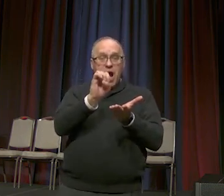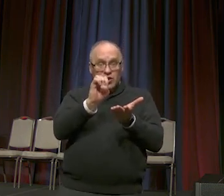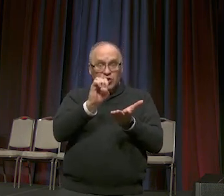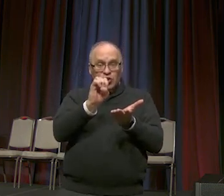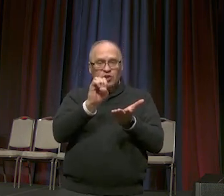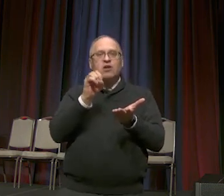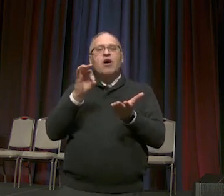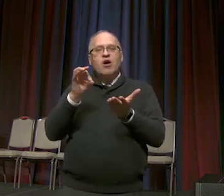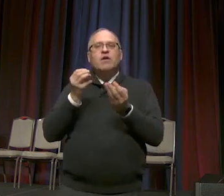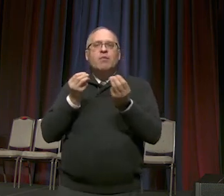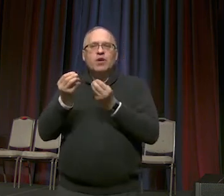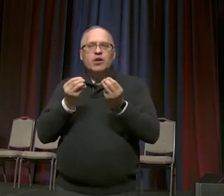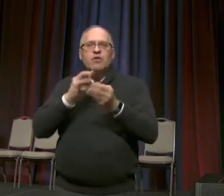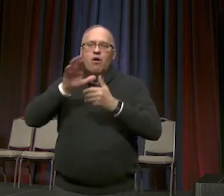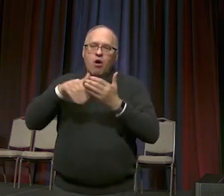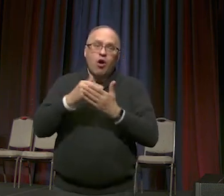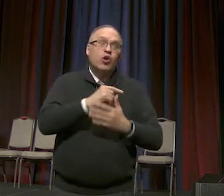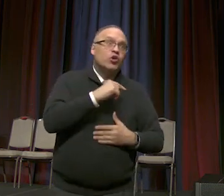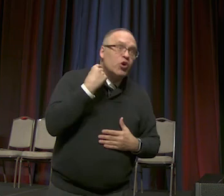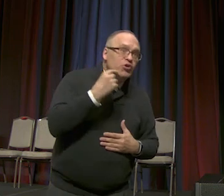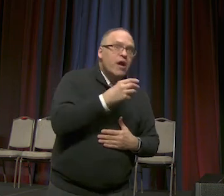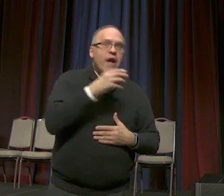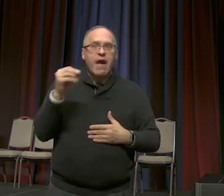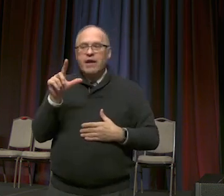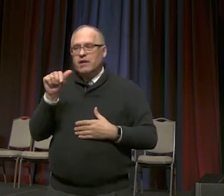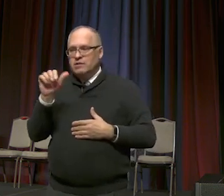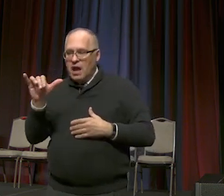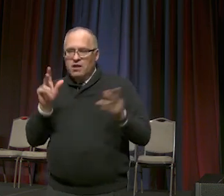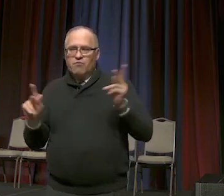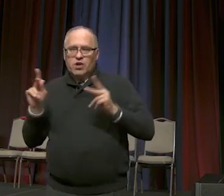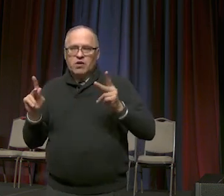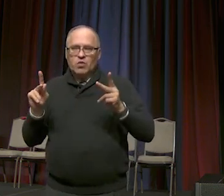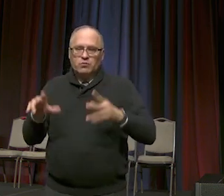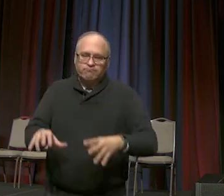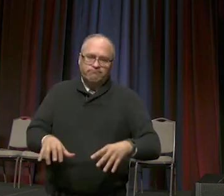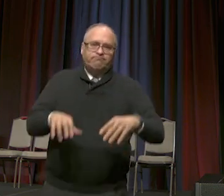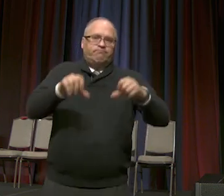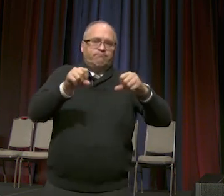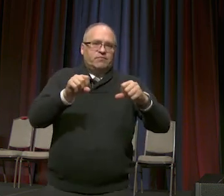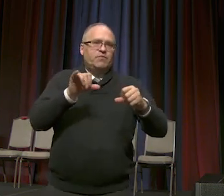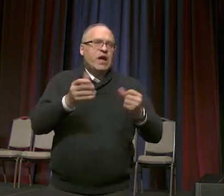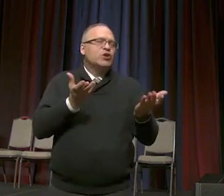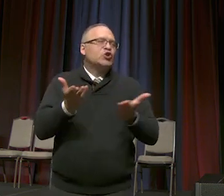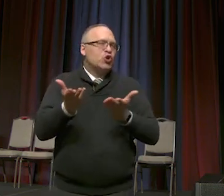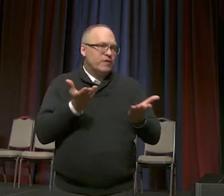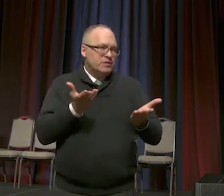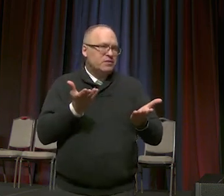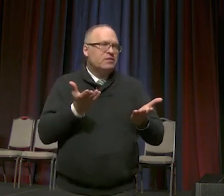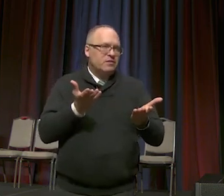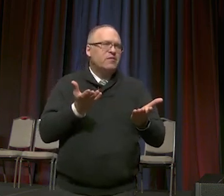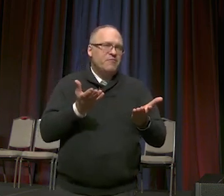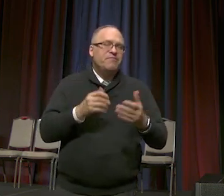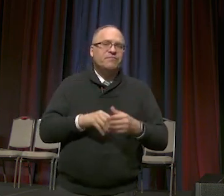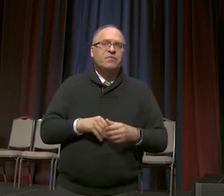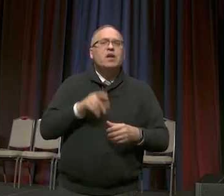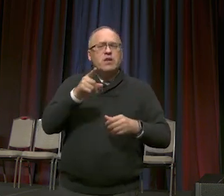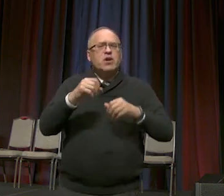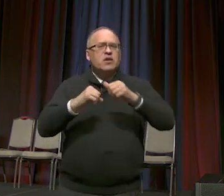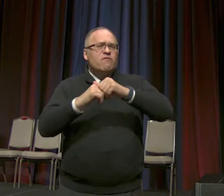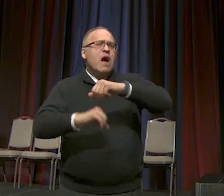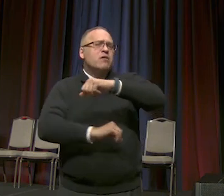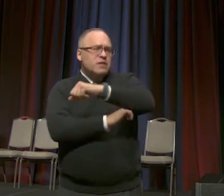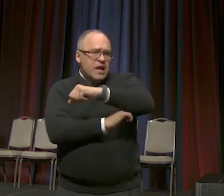all clergy and all laity undertake as part of our ministries. And so there is a foundation